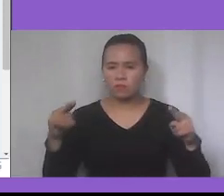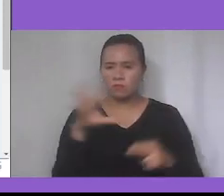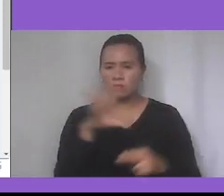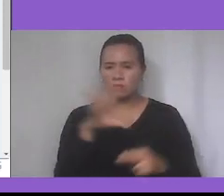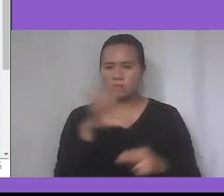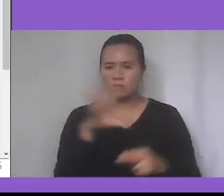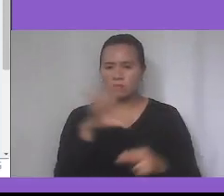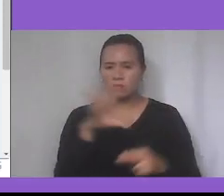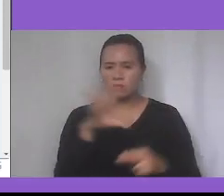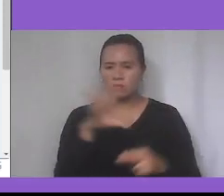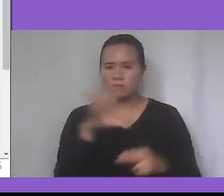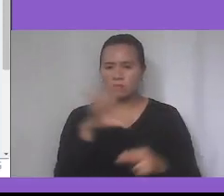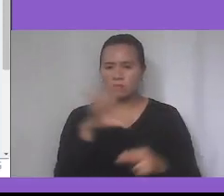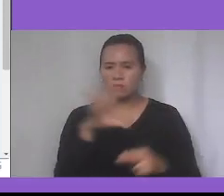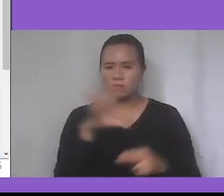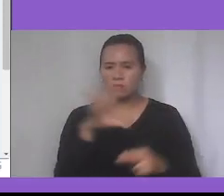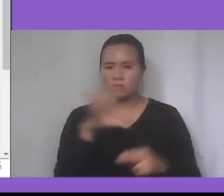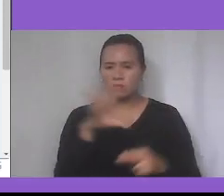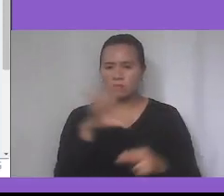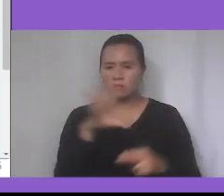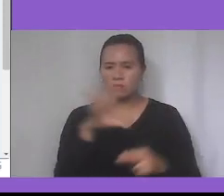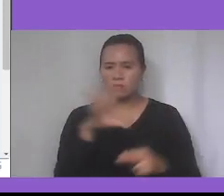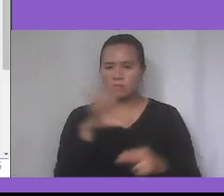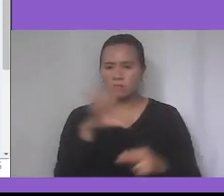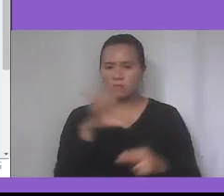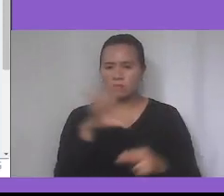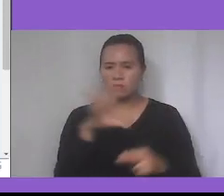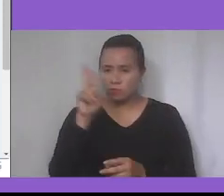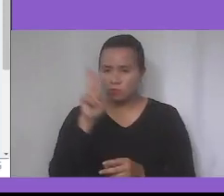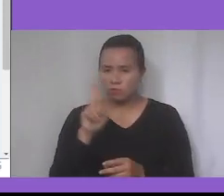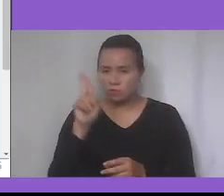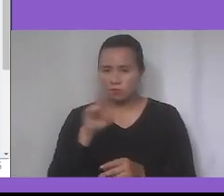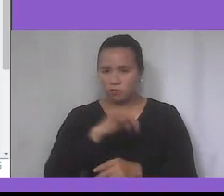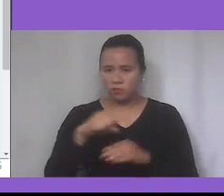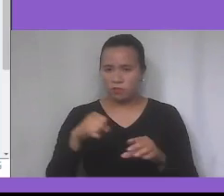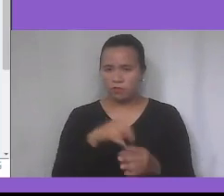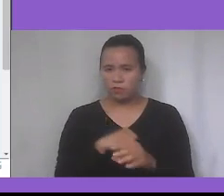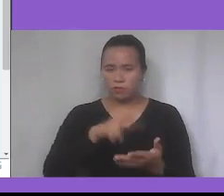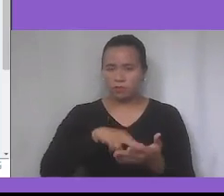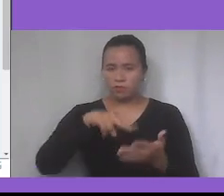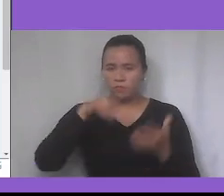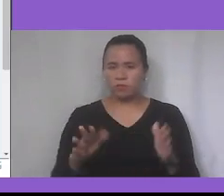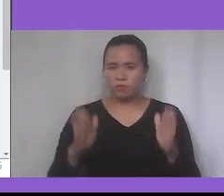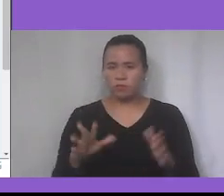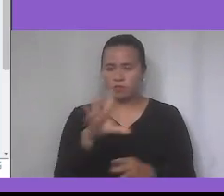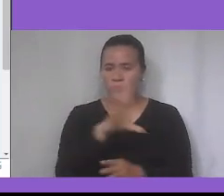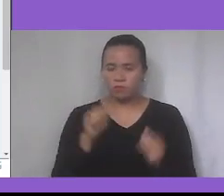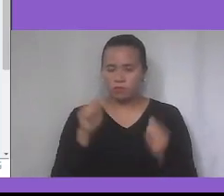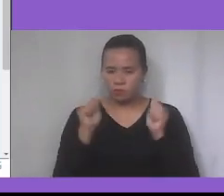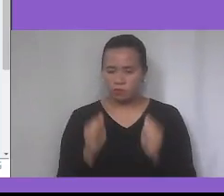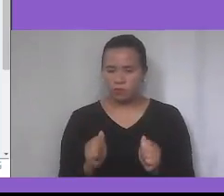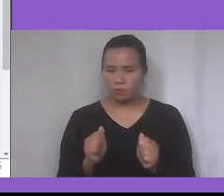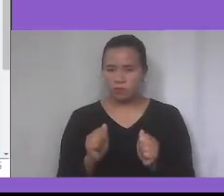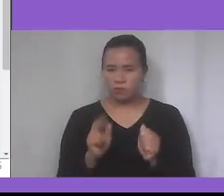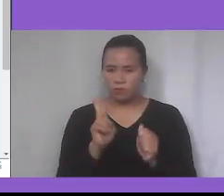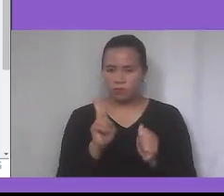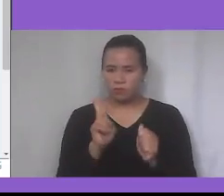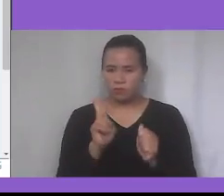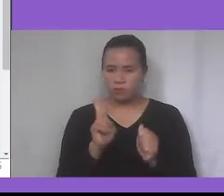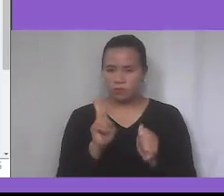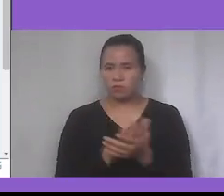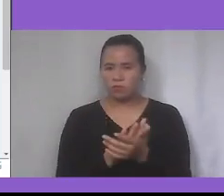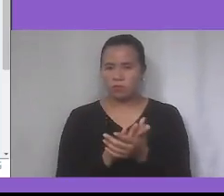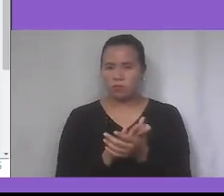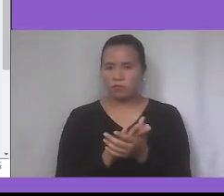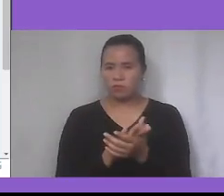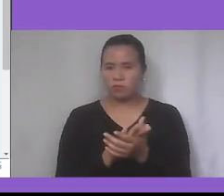working from home and that no one will read the content out loud for them, they can use the Immersive Reader. This